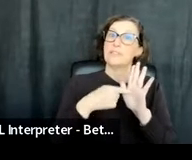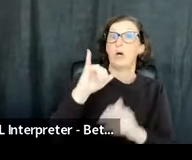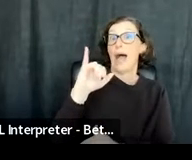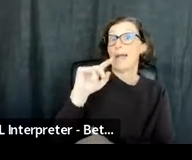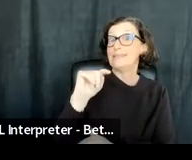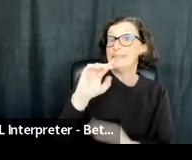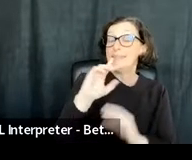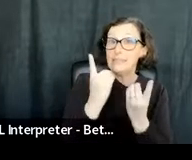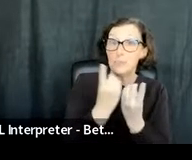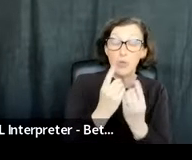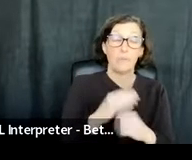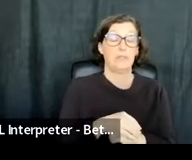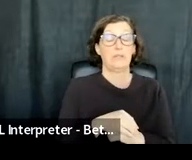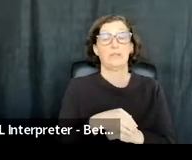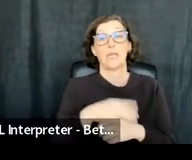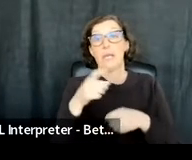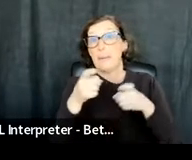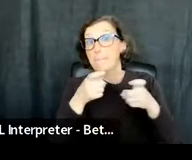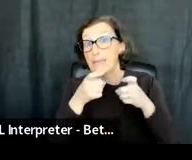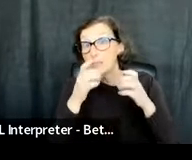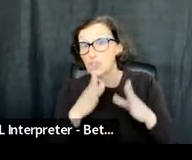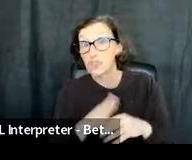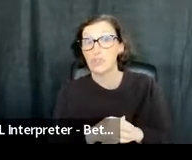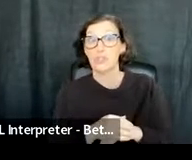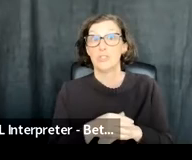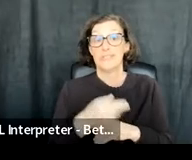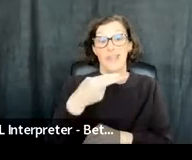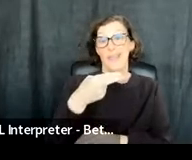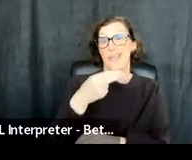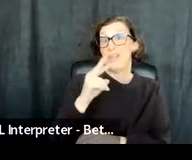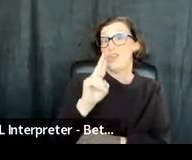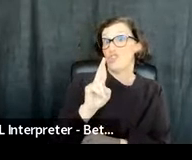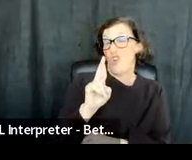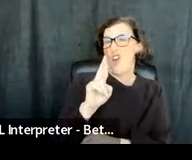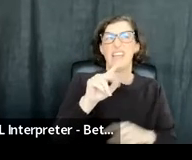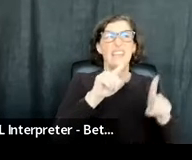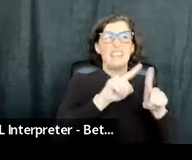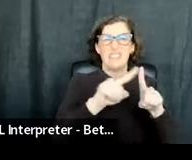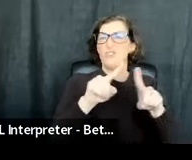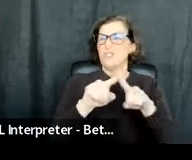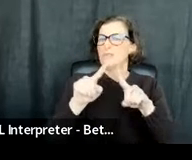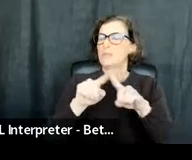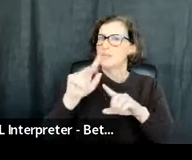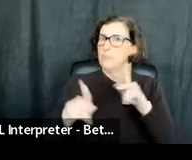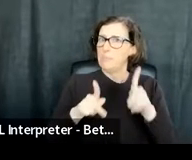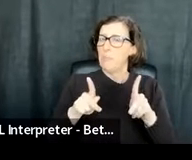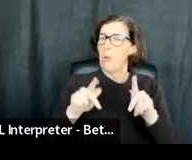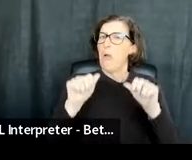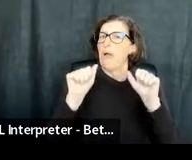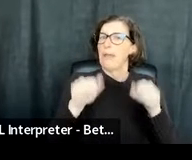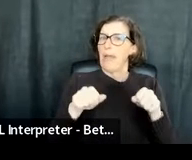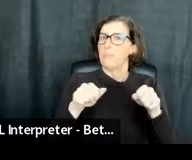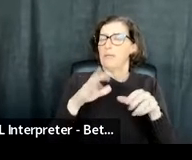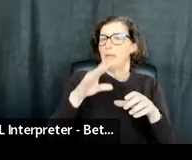department, management, perhaps human resources, a lot of different folks we found will touch the